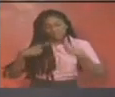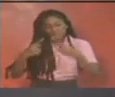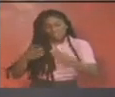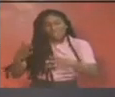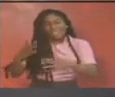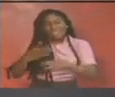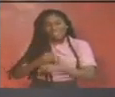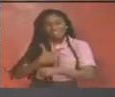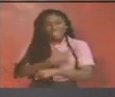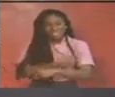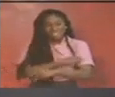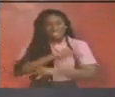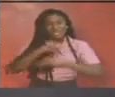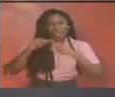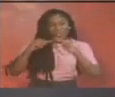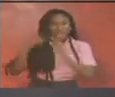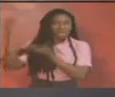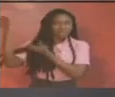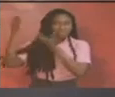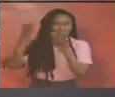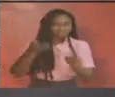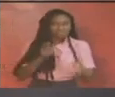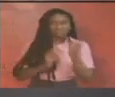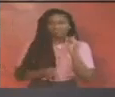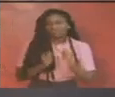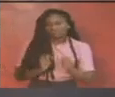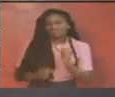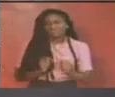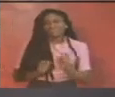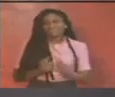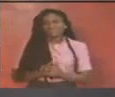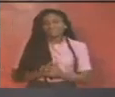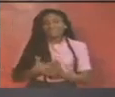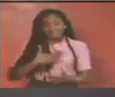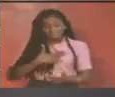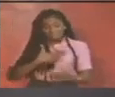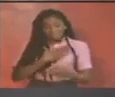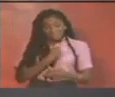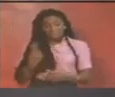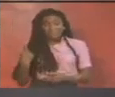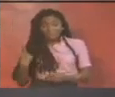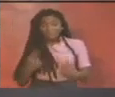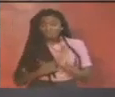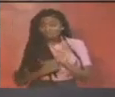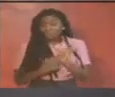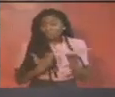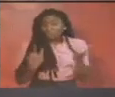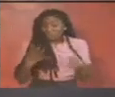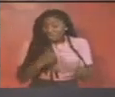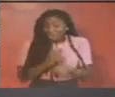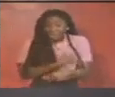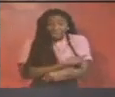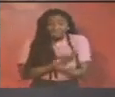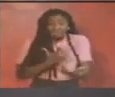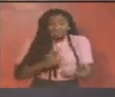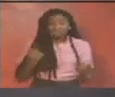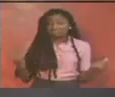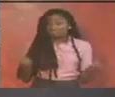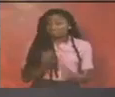it becomes available. My colleagues and I are proof that the vaccine did not cause any